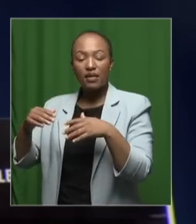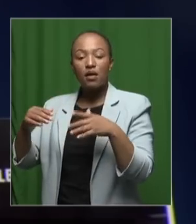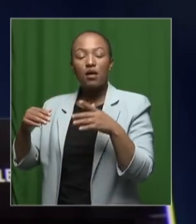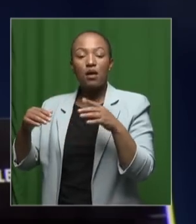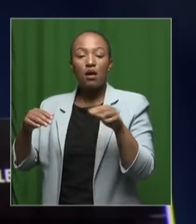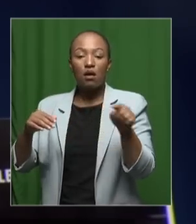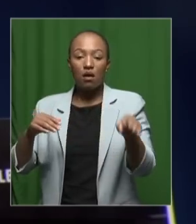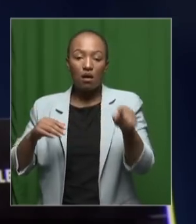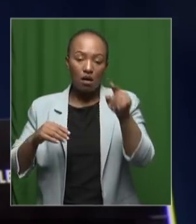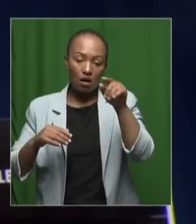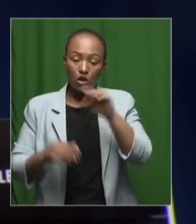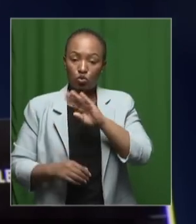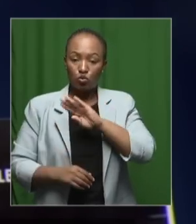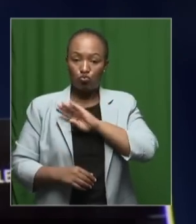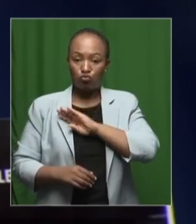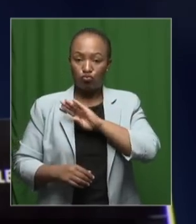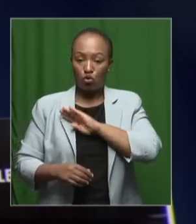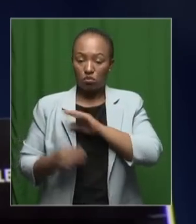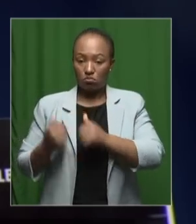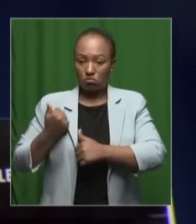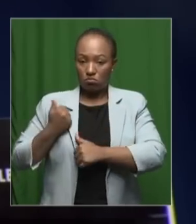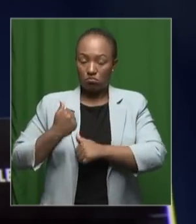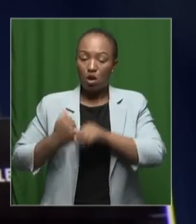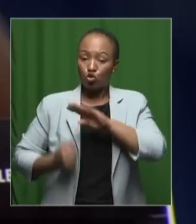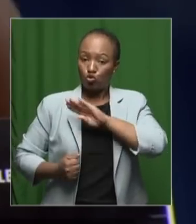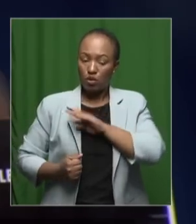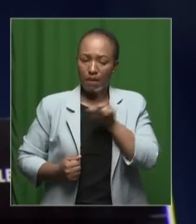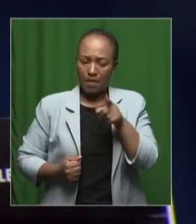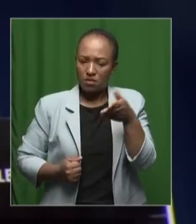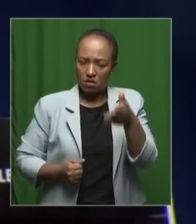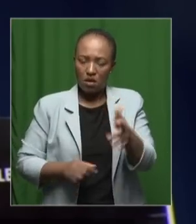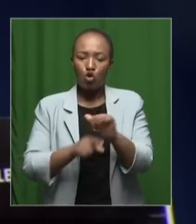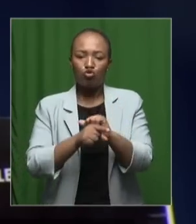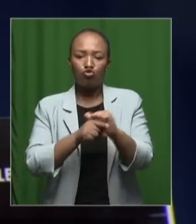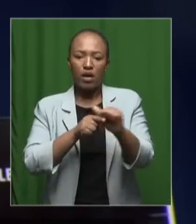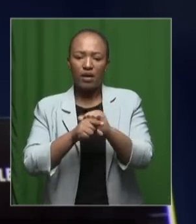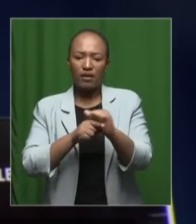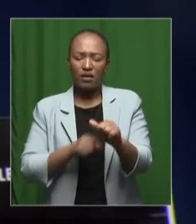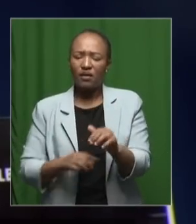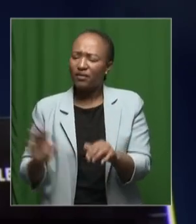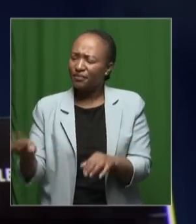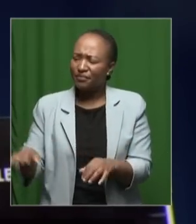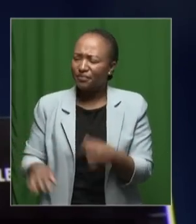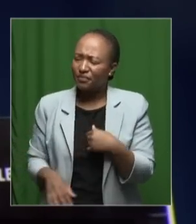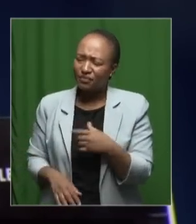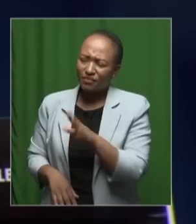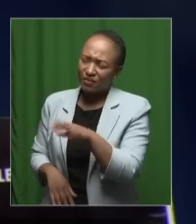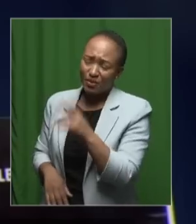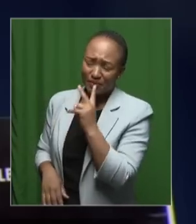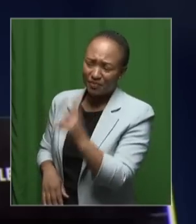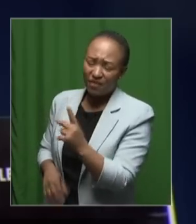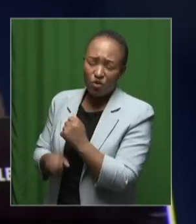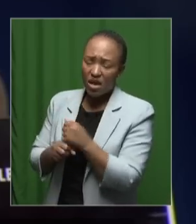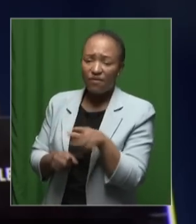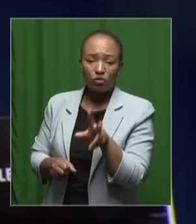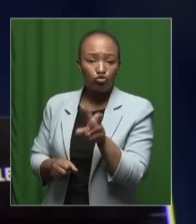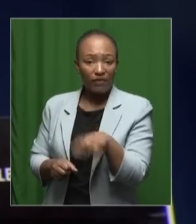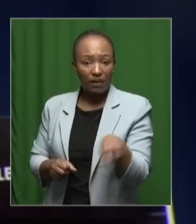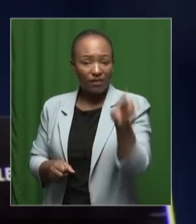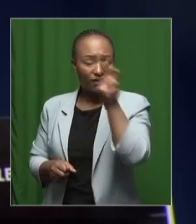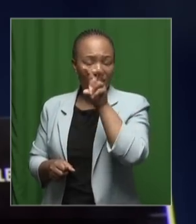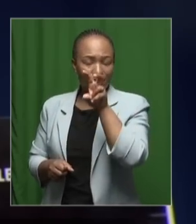soldiers that are trained. What we're having now, guys, you see, once you've not traveled, you don't